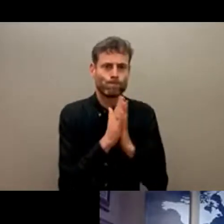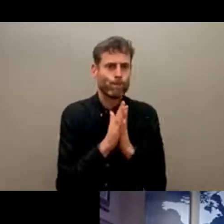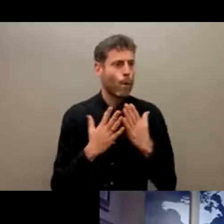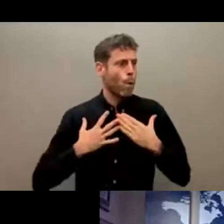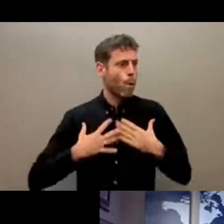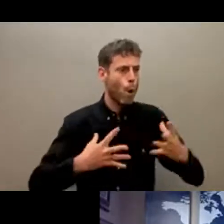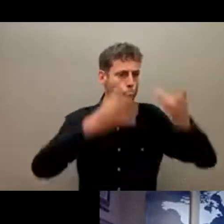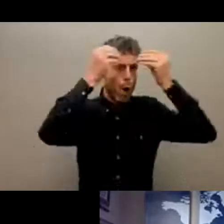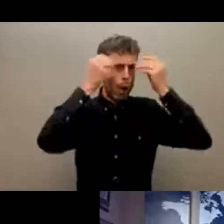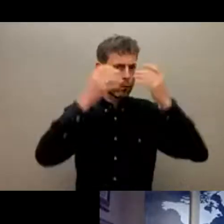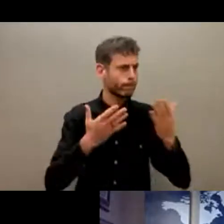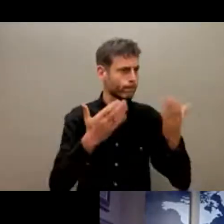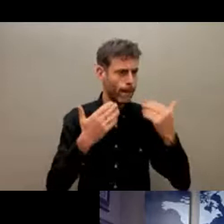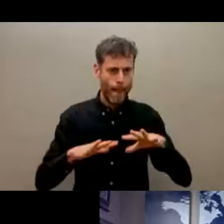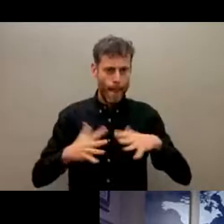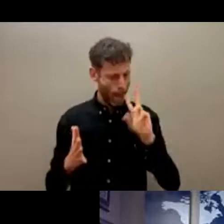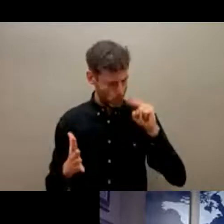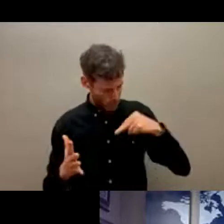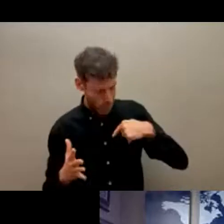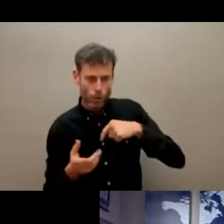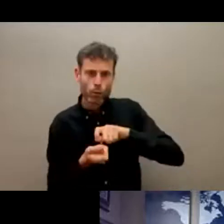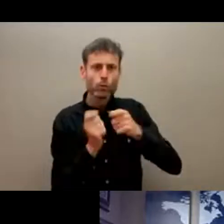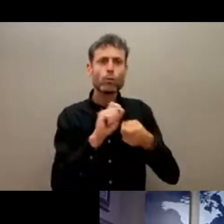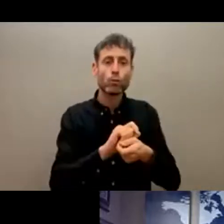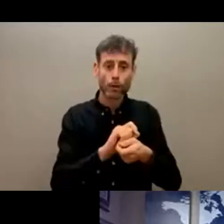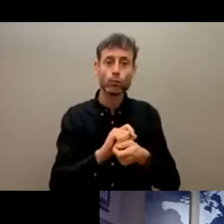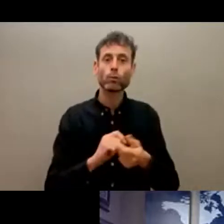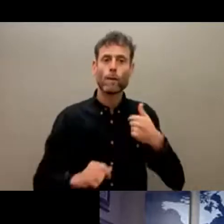learning through Vivid, and how we can bring that back into